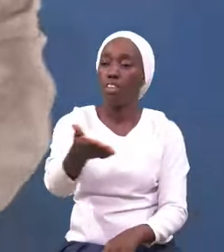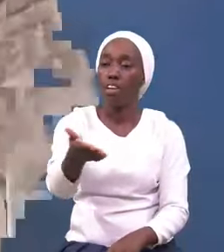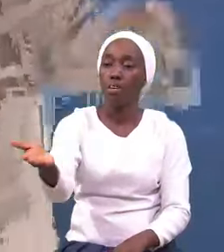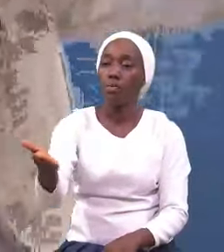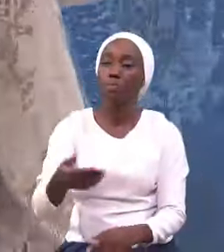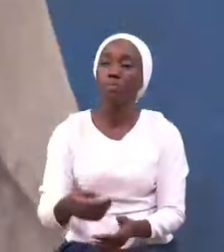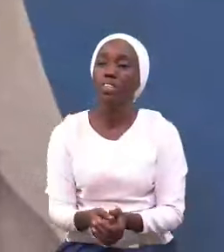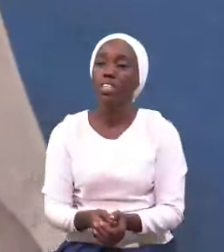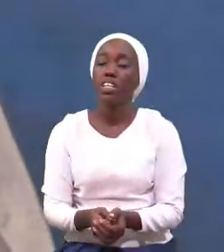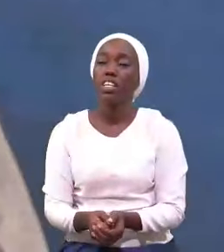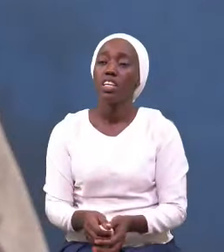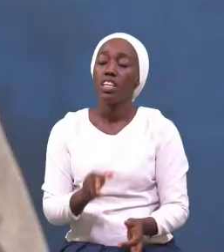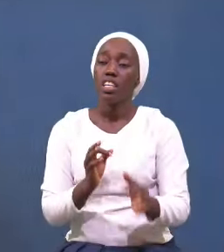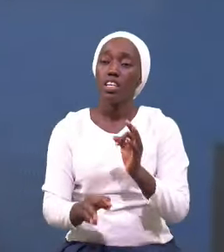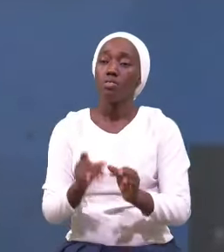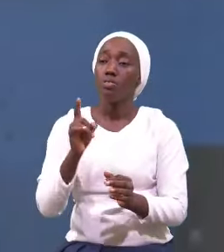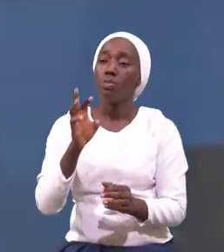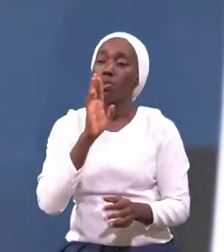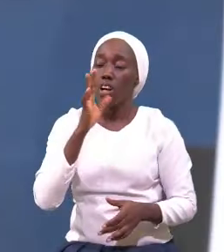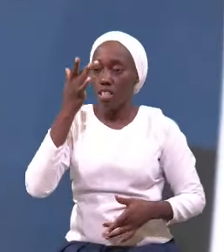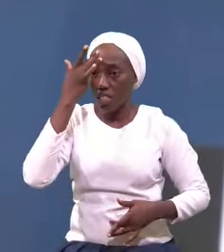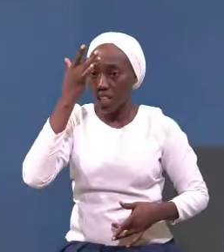So I said, if you are sick, raise up your hand.